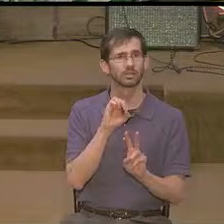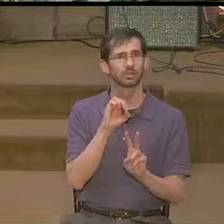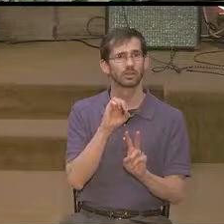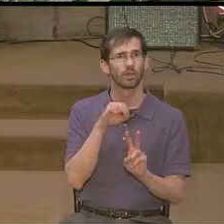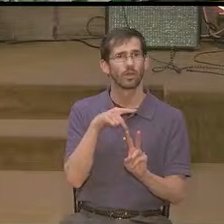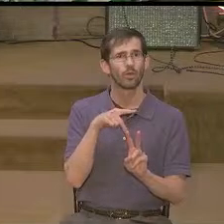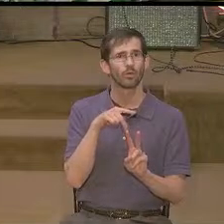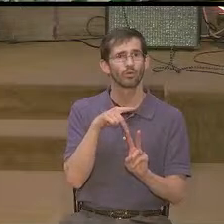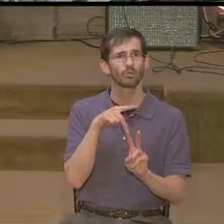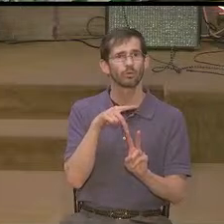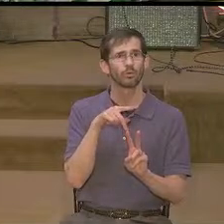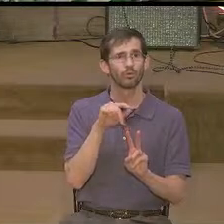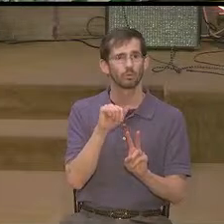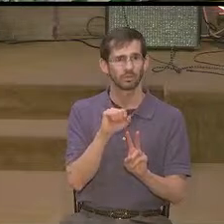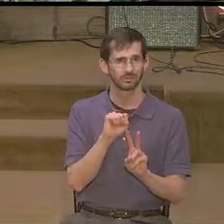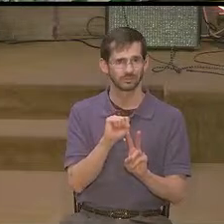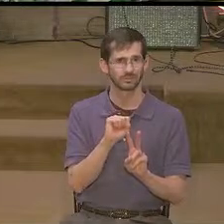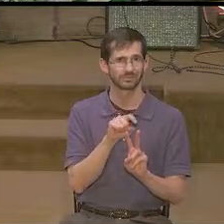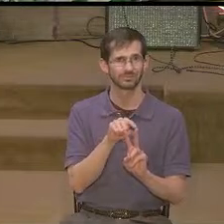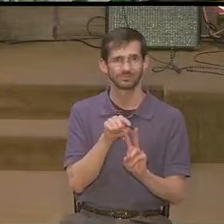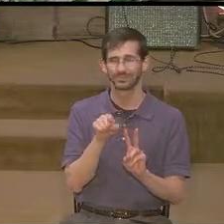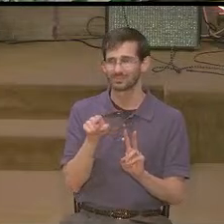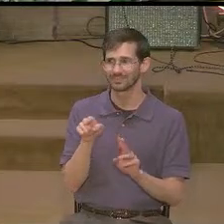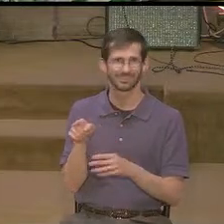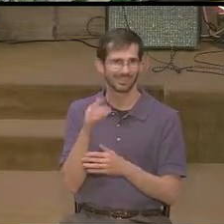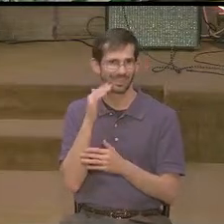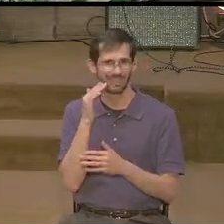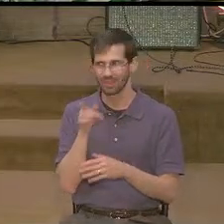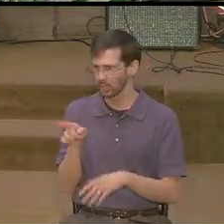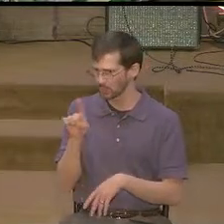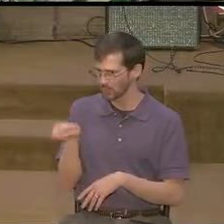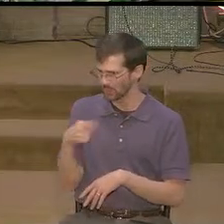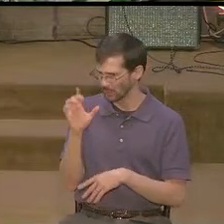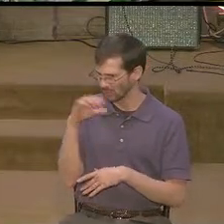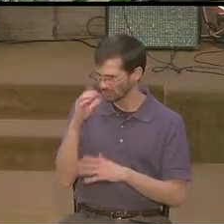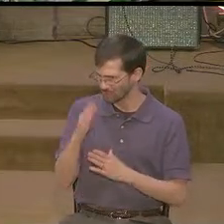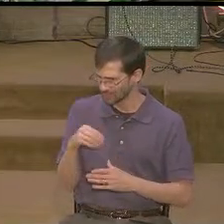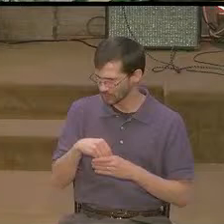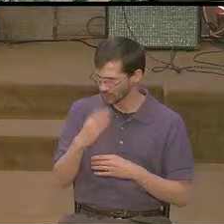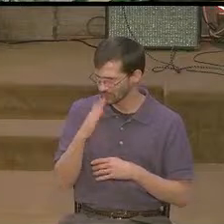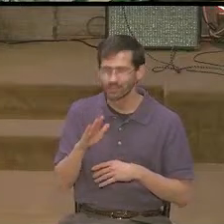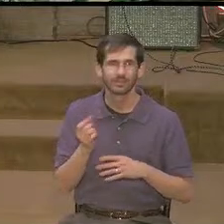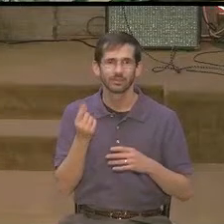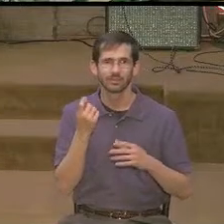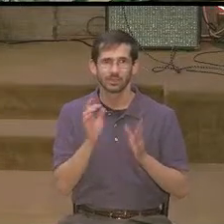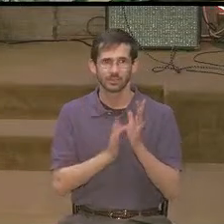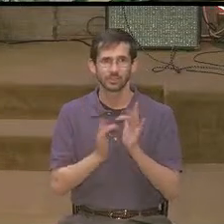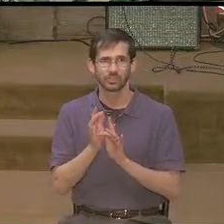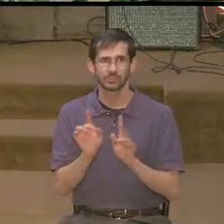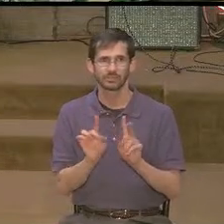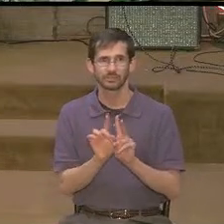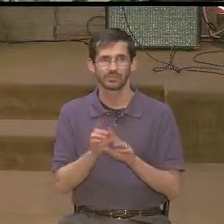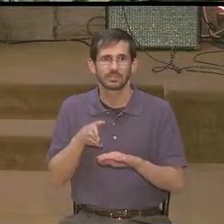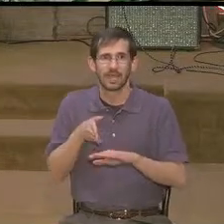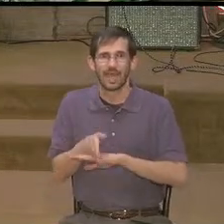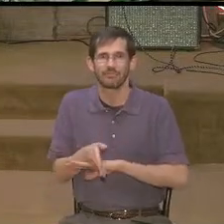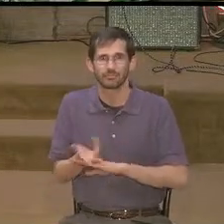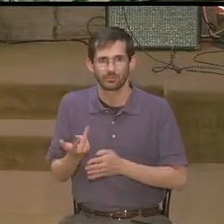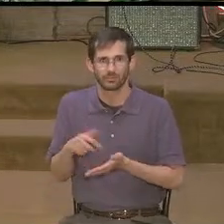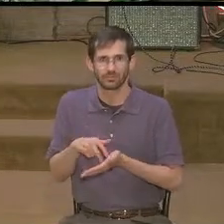Now y'all understand that Jesus is, amen, amen. Y'all understand that Jesus is post-resurrected,